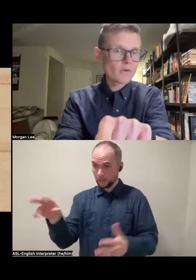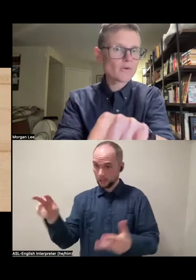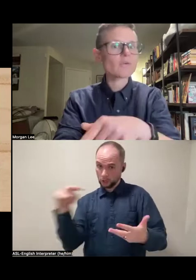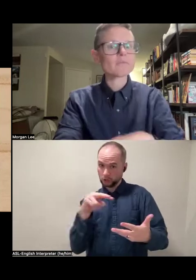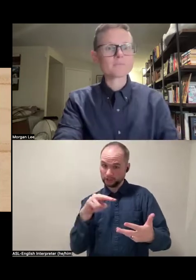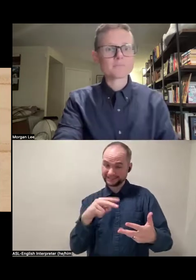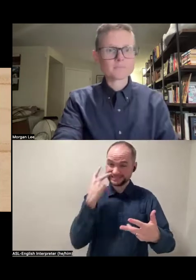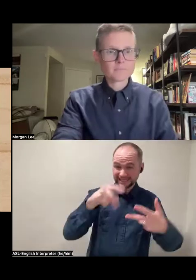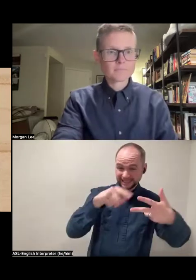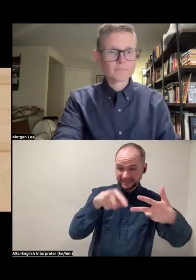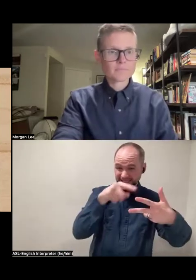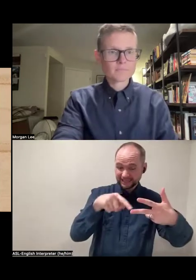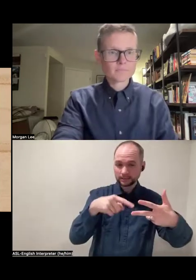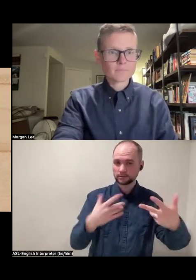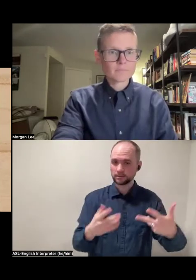to each other.